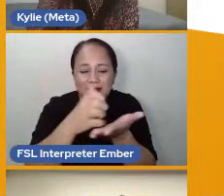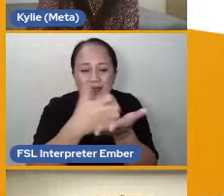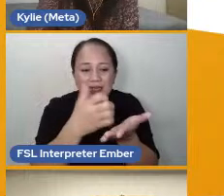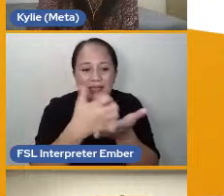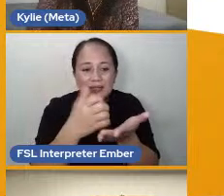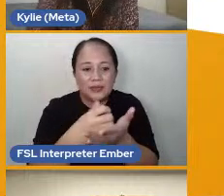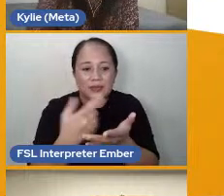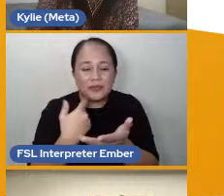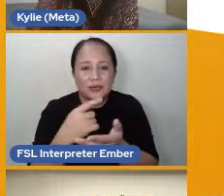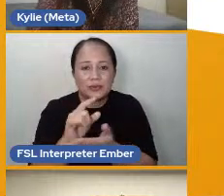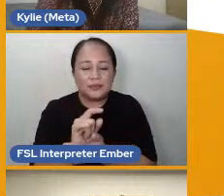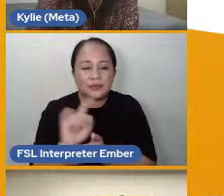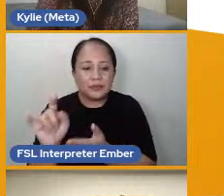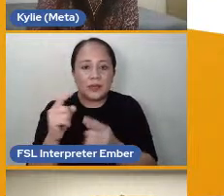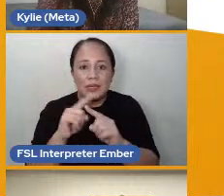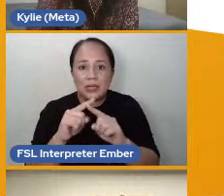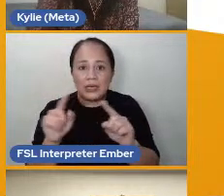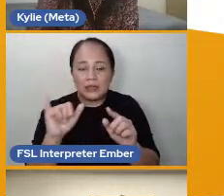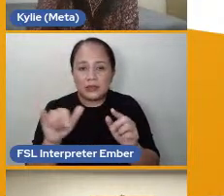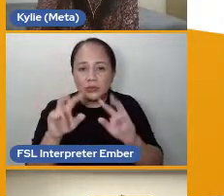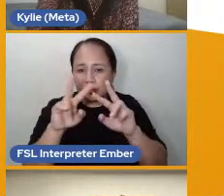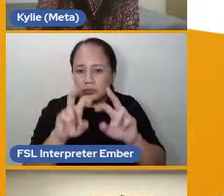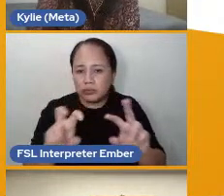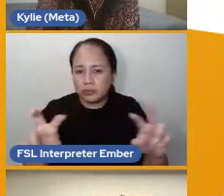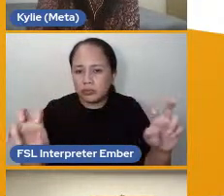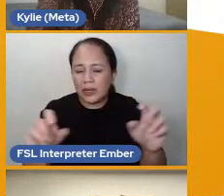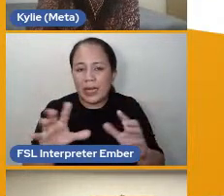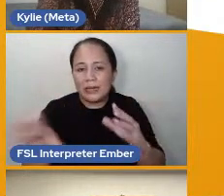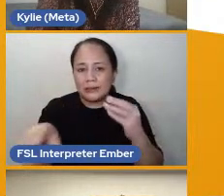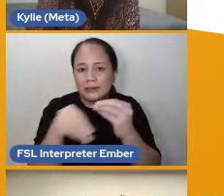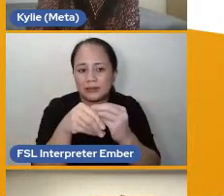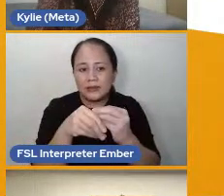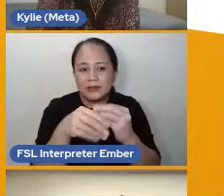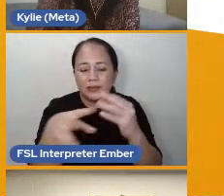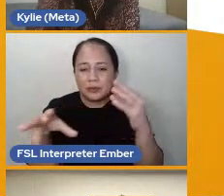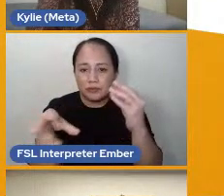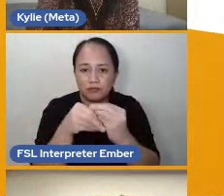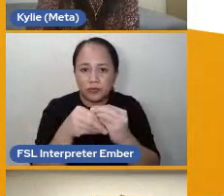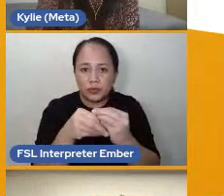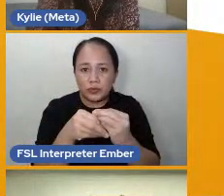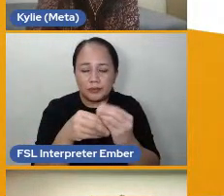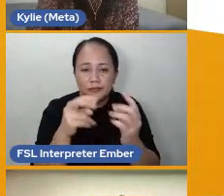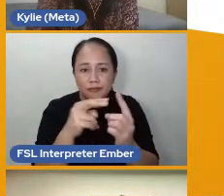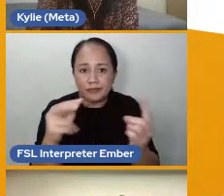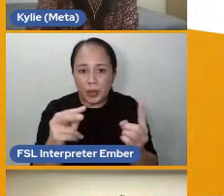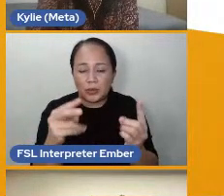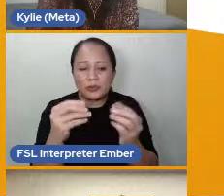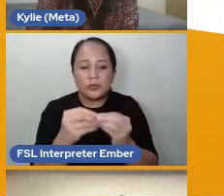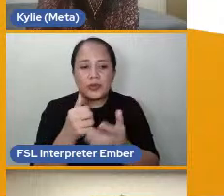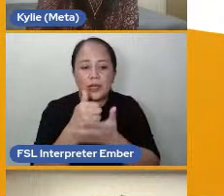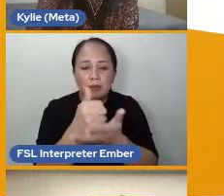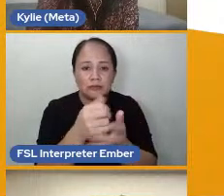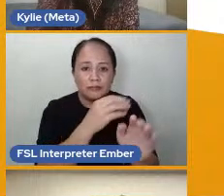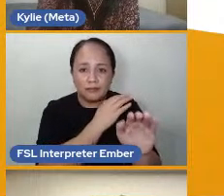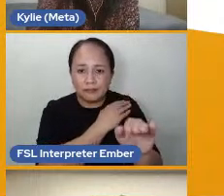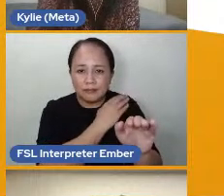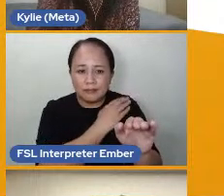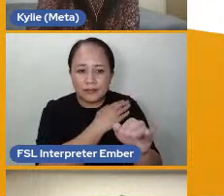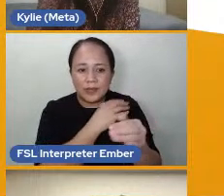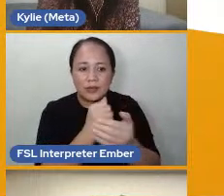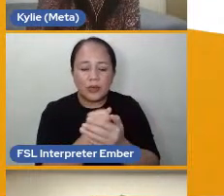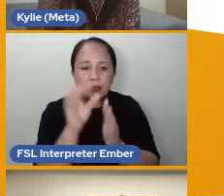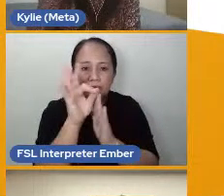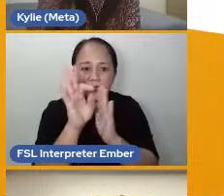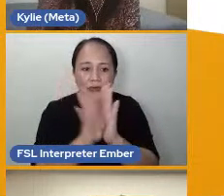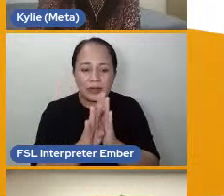influence voters, and also just to analyze additional insights so they can help hold accountable both Facebook